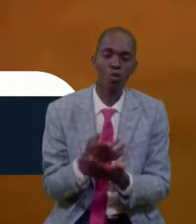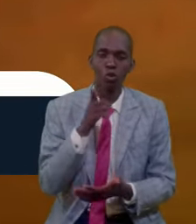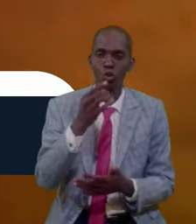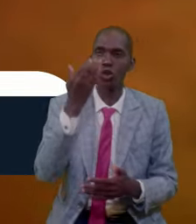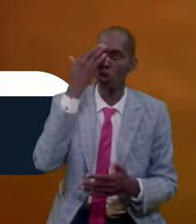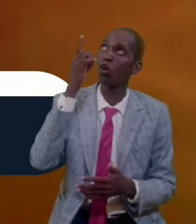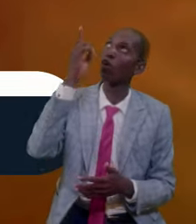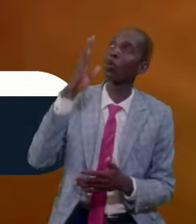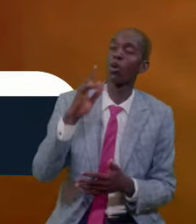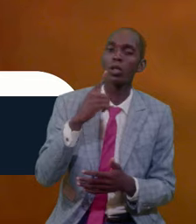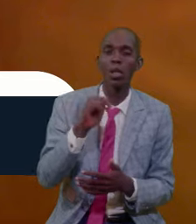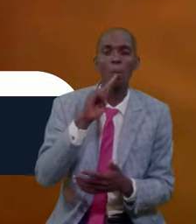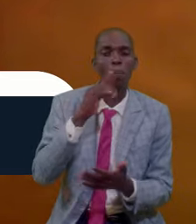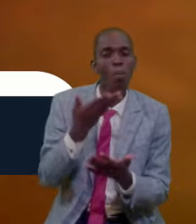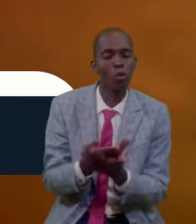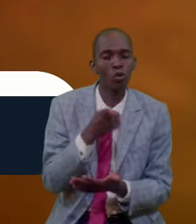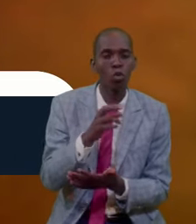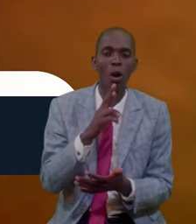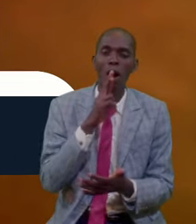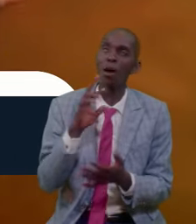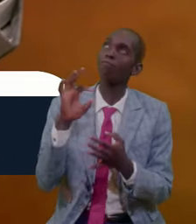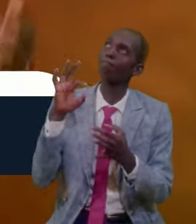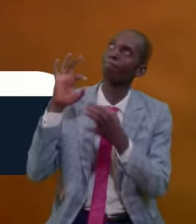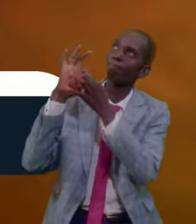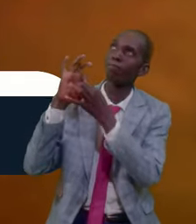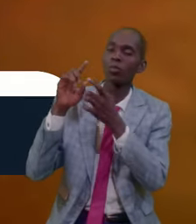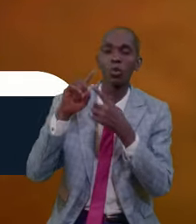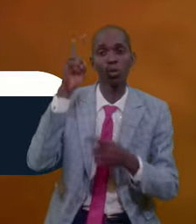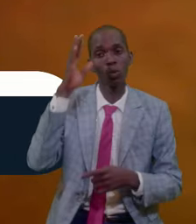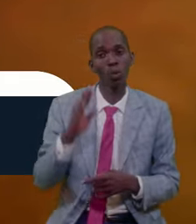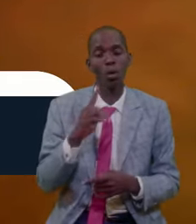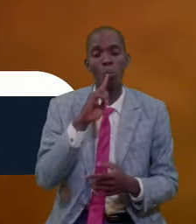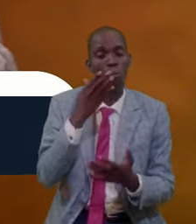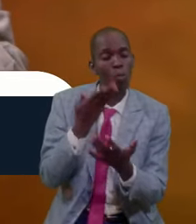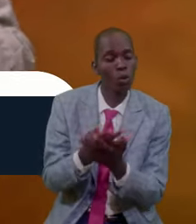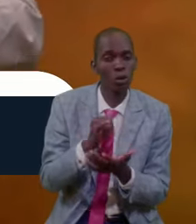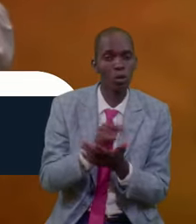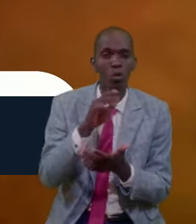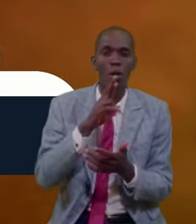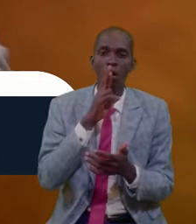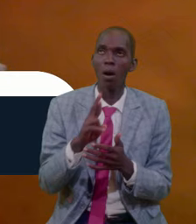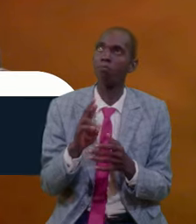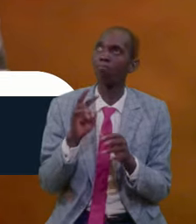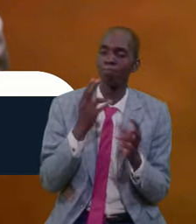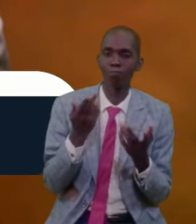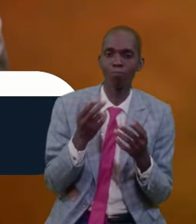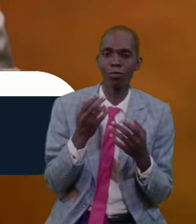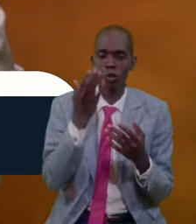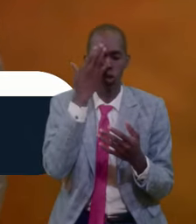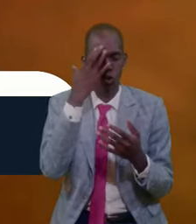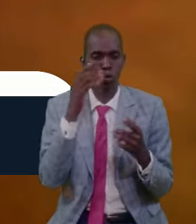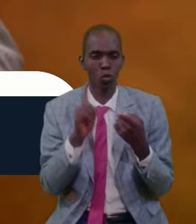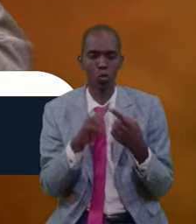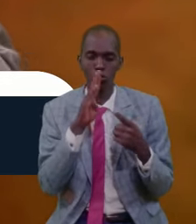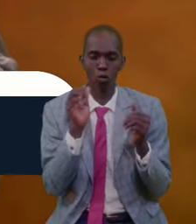attached to God, the evidence that we are identified with Christ. The me on the inside,